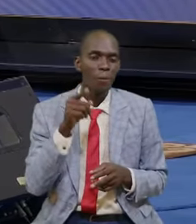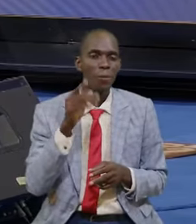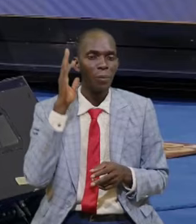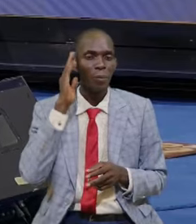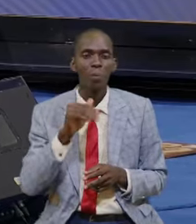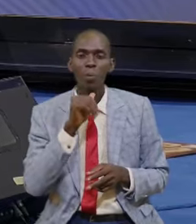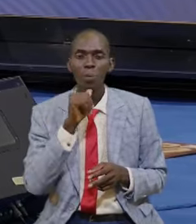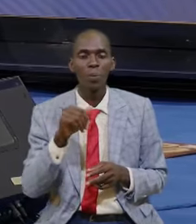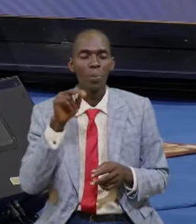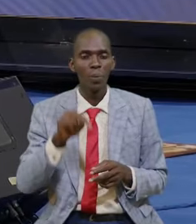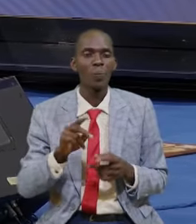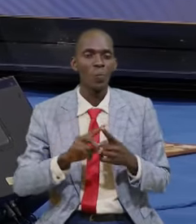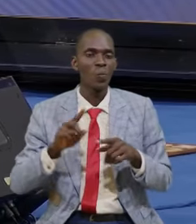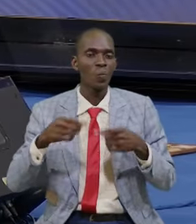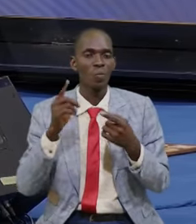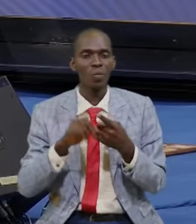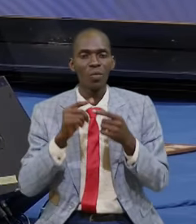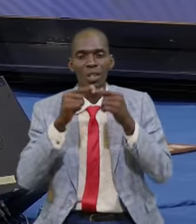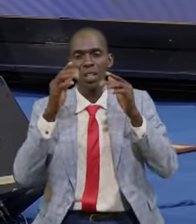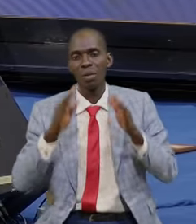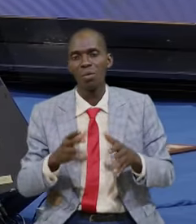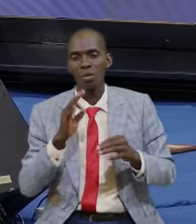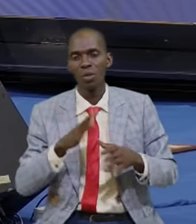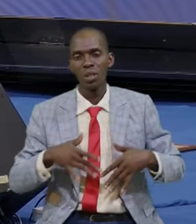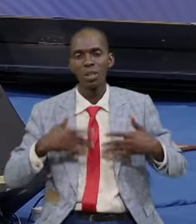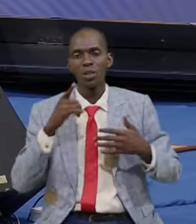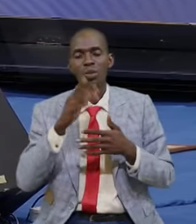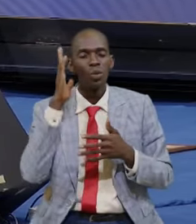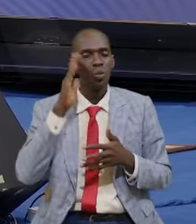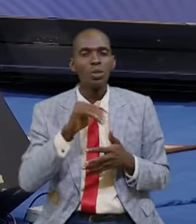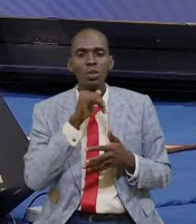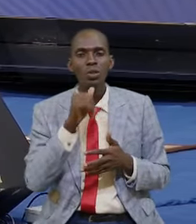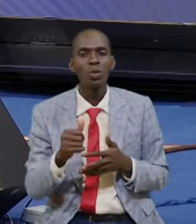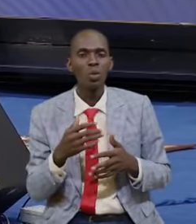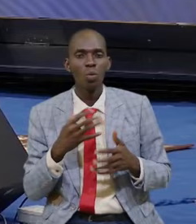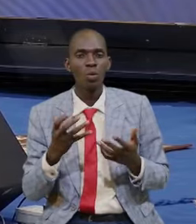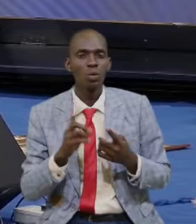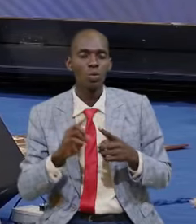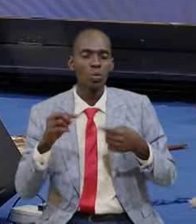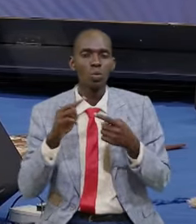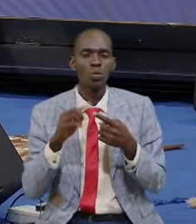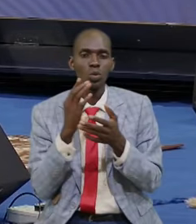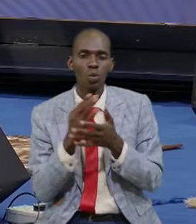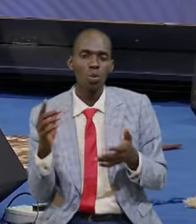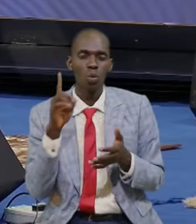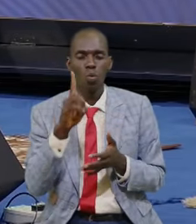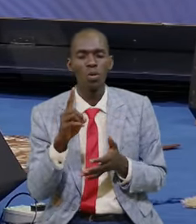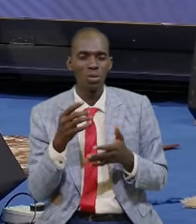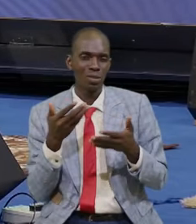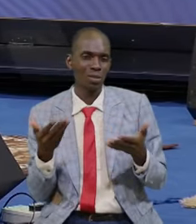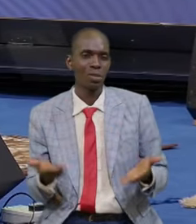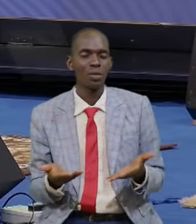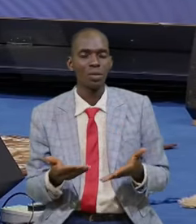enemy of your life. You'll not have to go to somebody out there. give me something. Because if